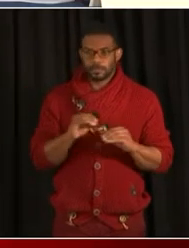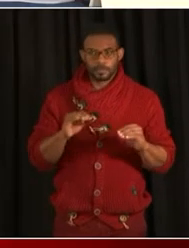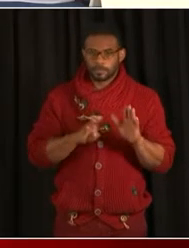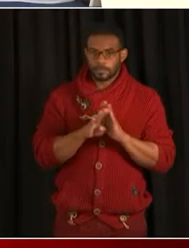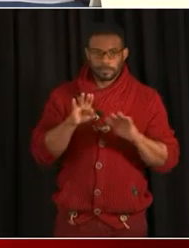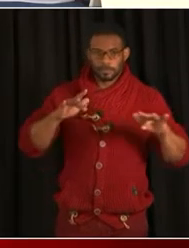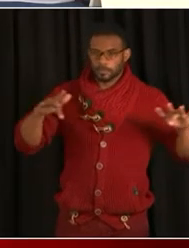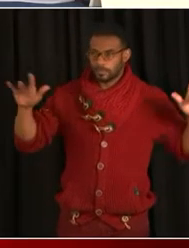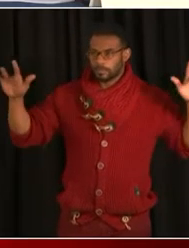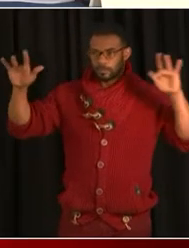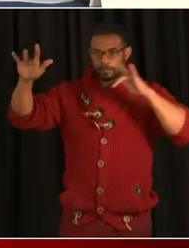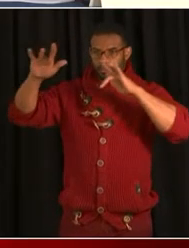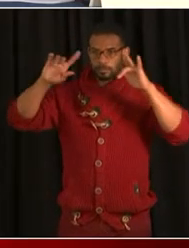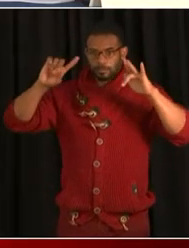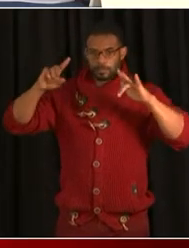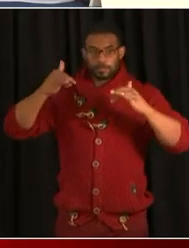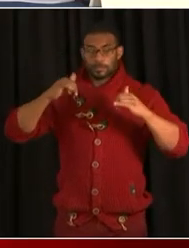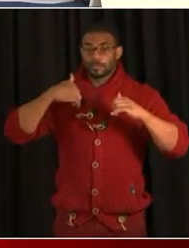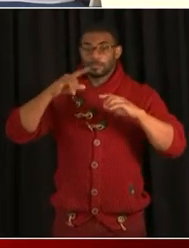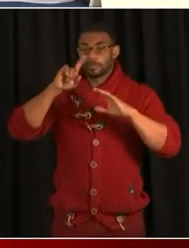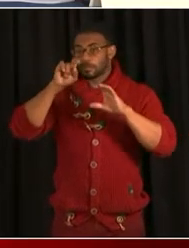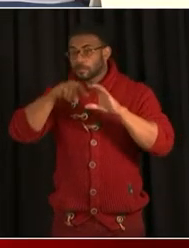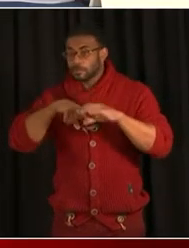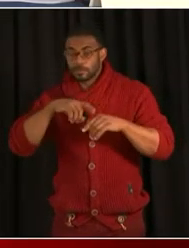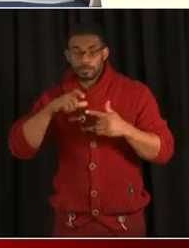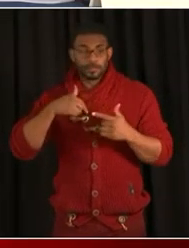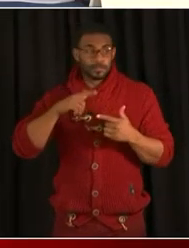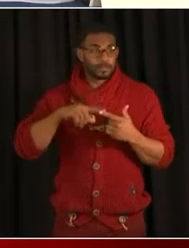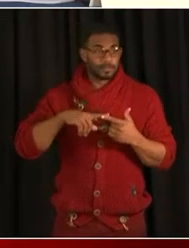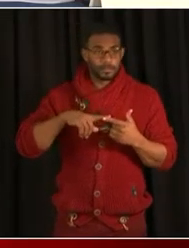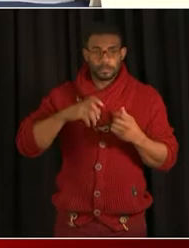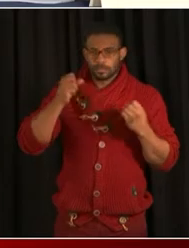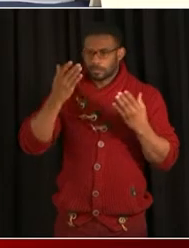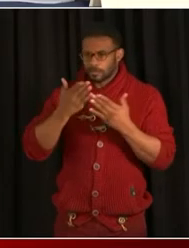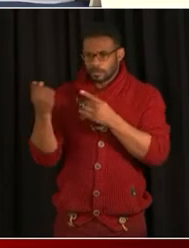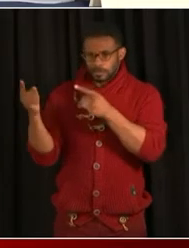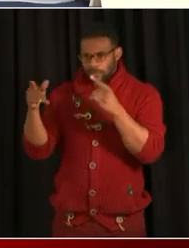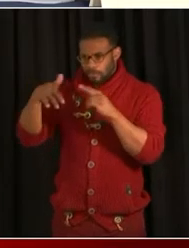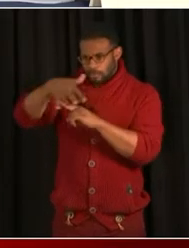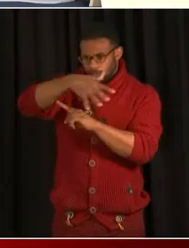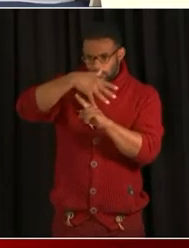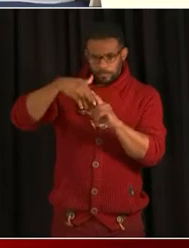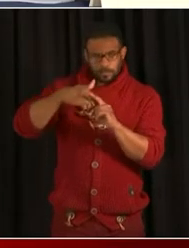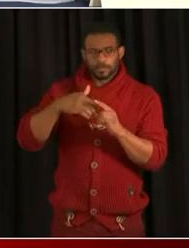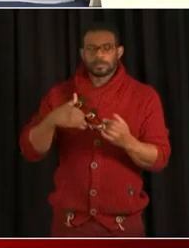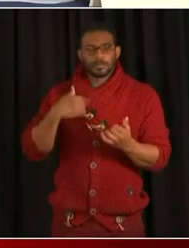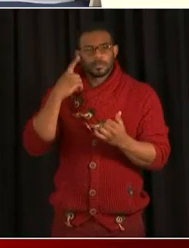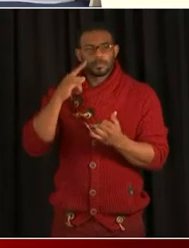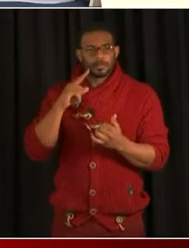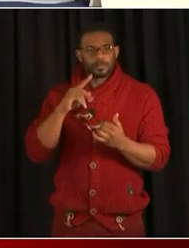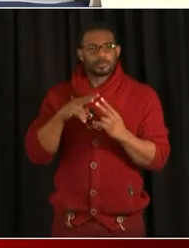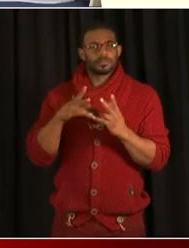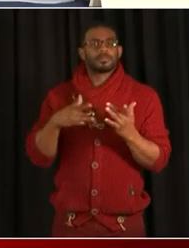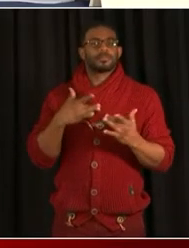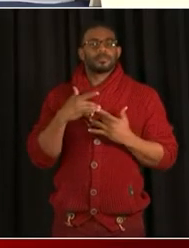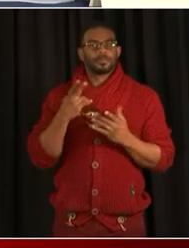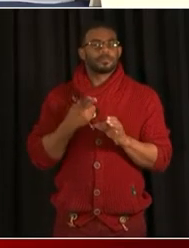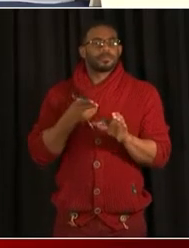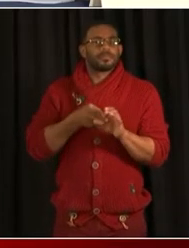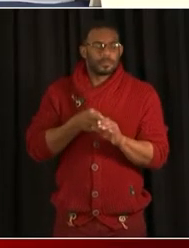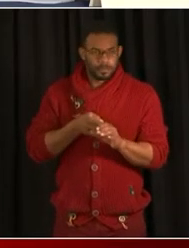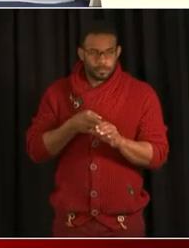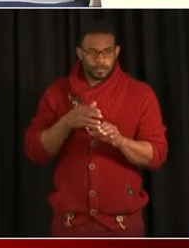No development, no stores. Now we have the Target, we have a lot of things going on, and I think it was very exciting